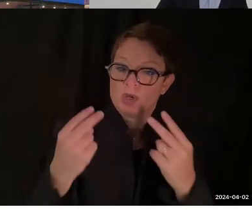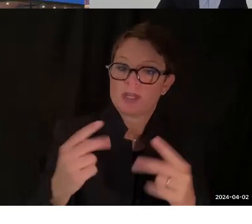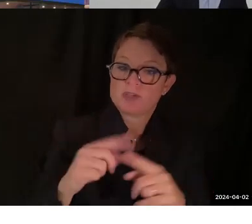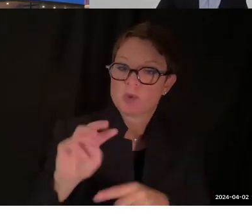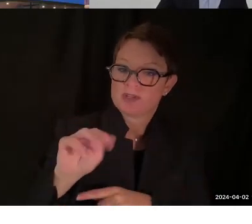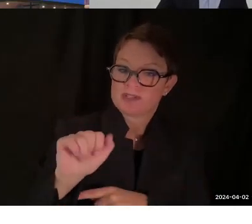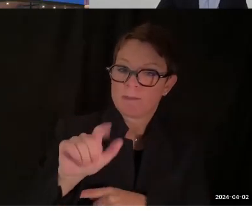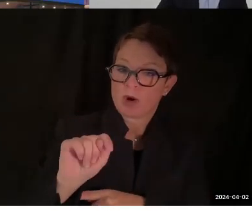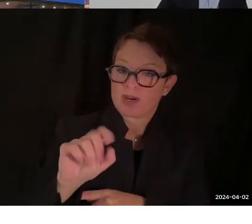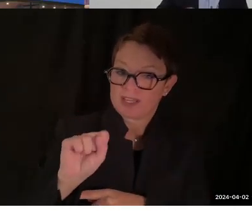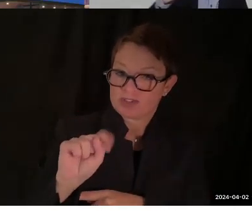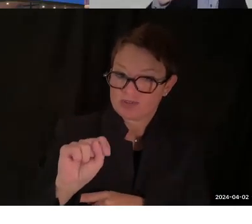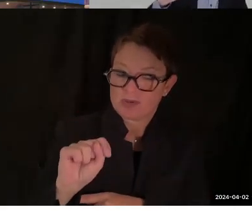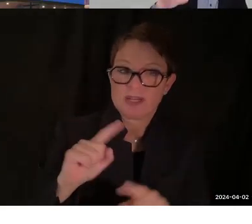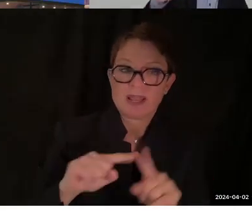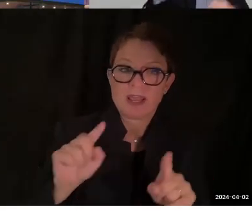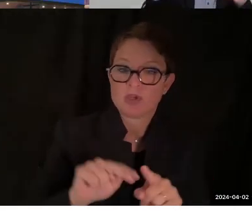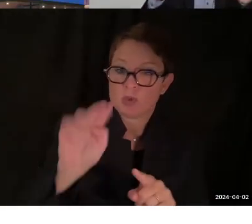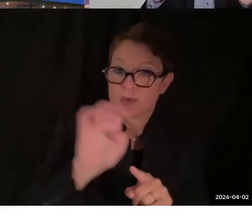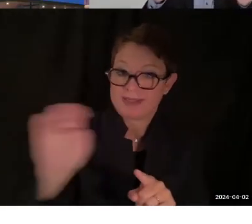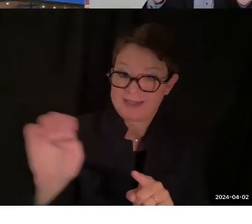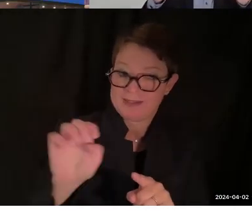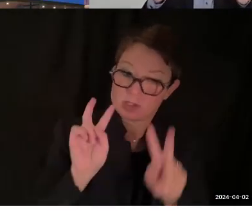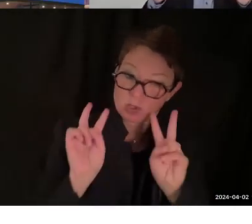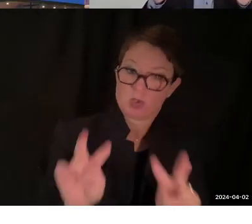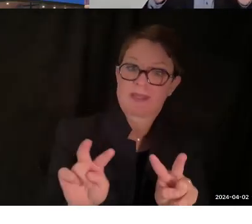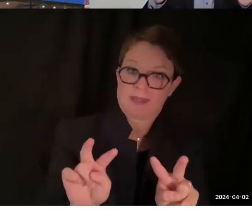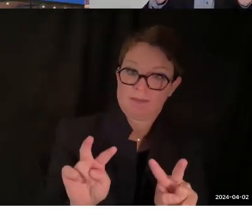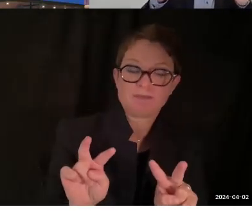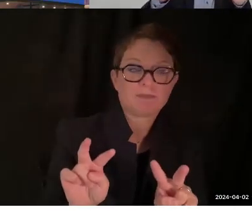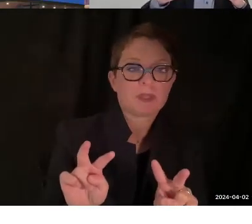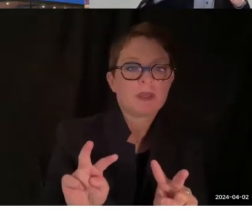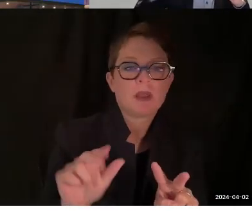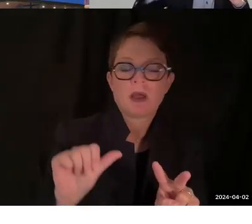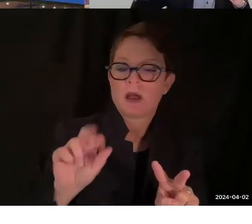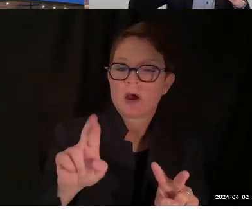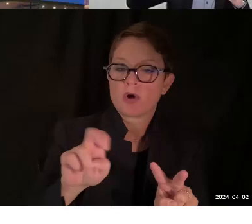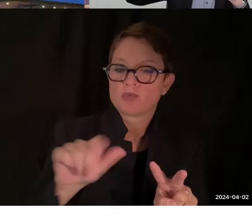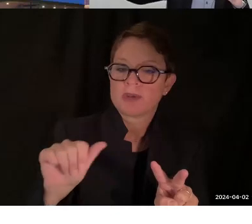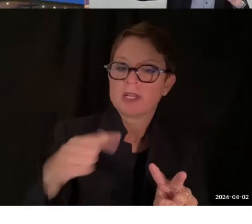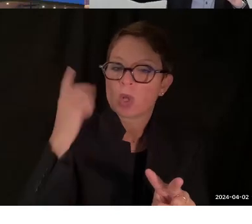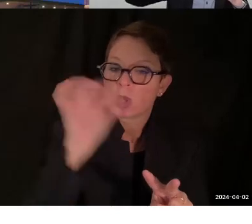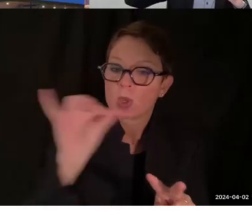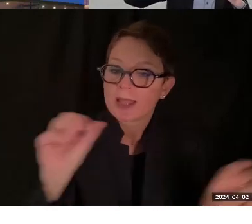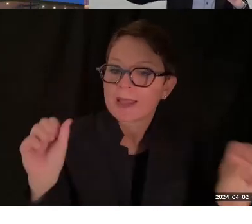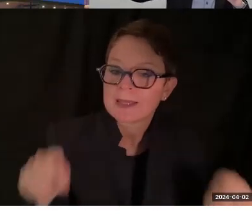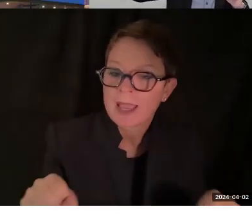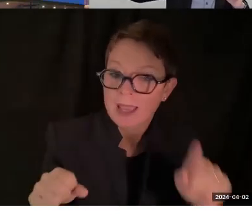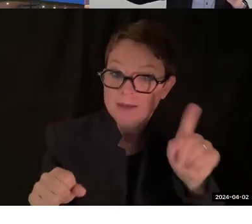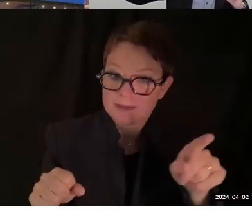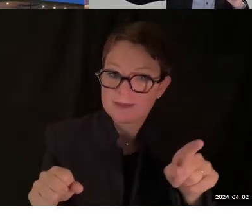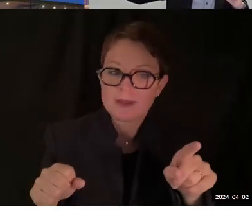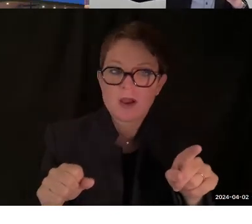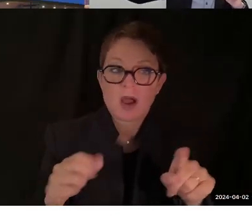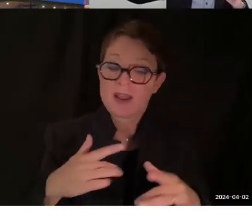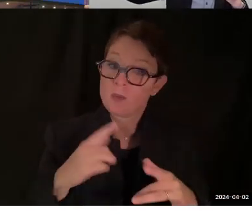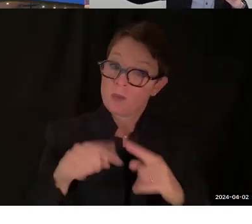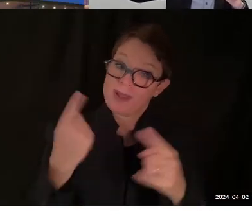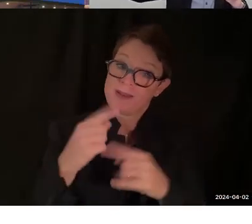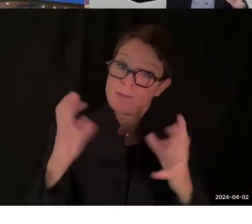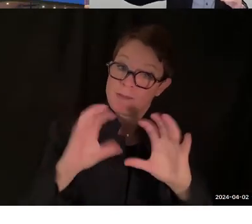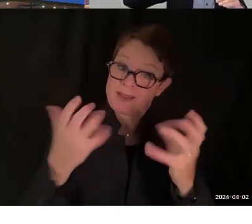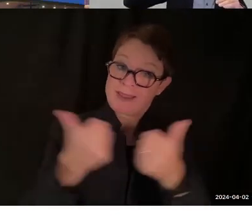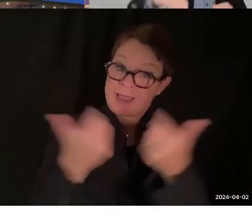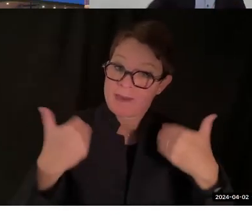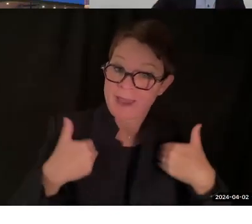facade, and you're looking, towards the northeast. So it shows what the arena, could look like on an event day and